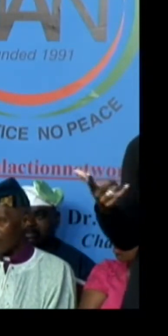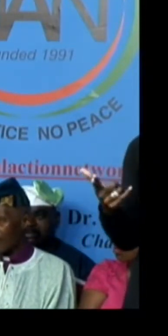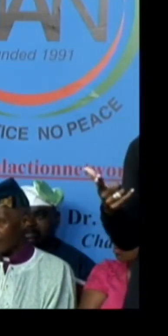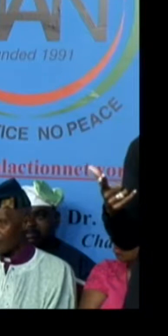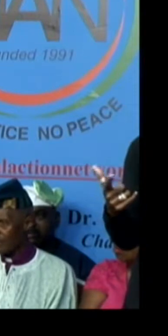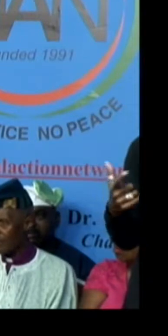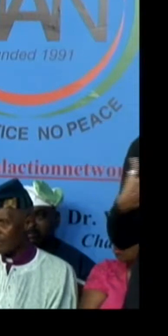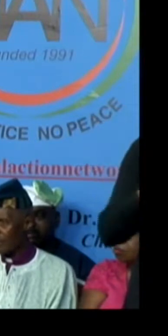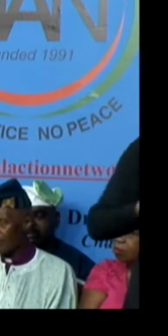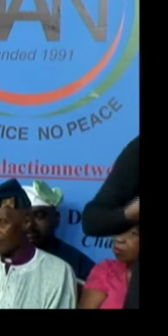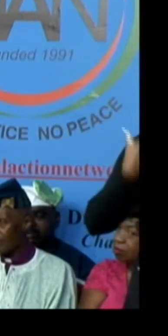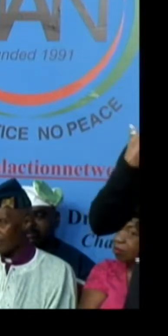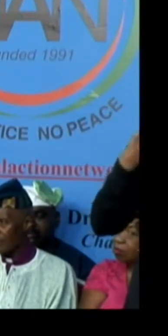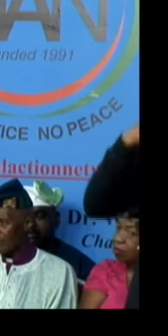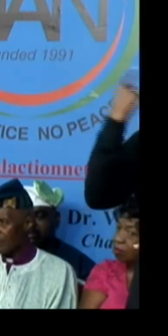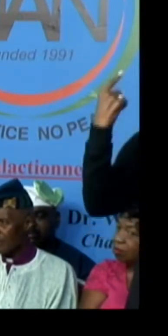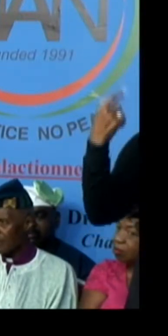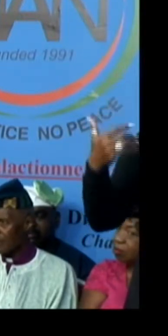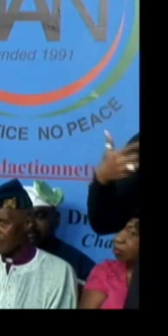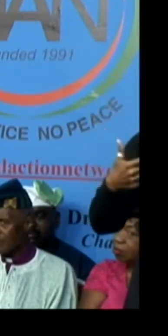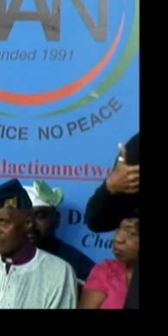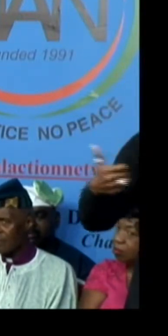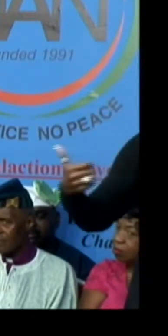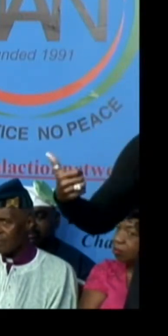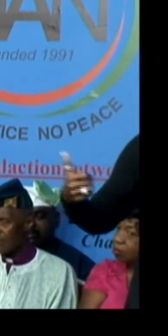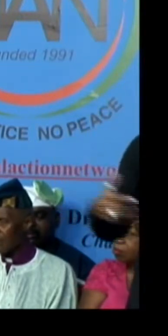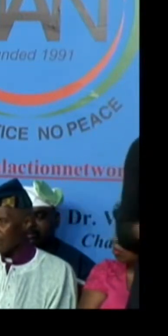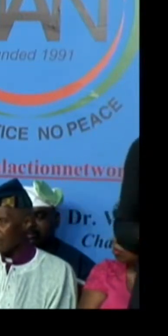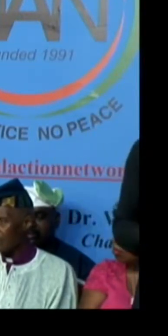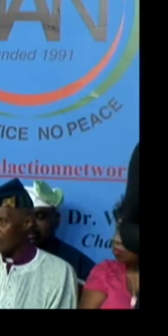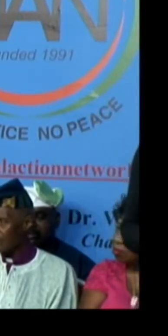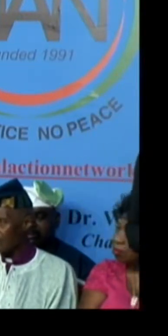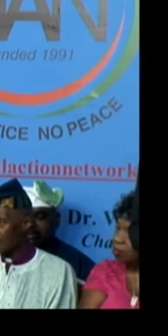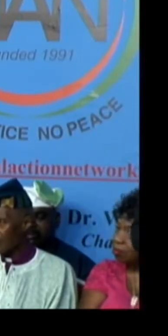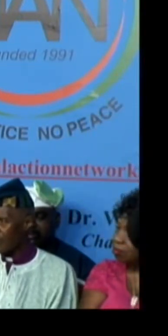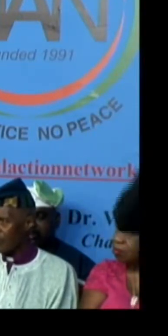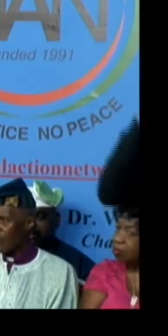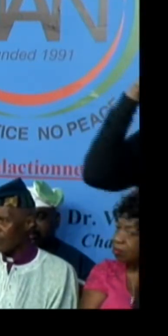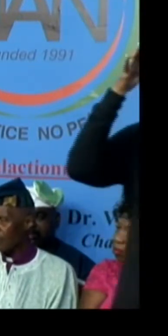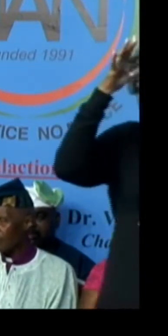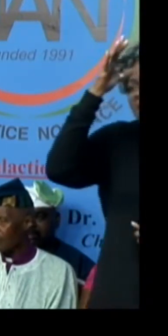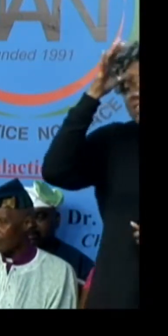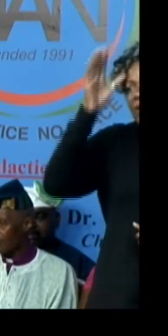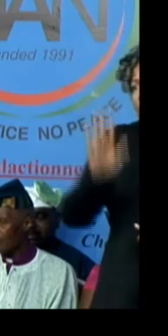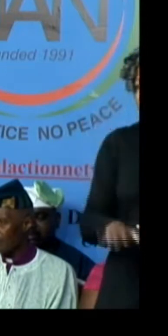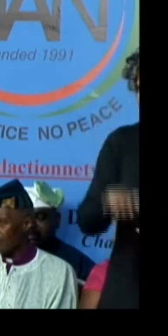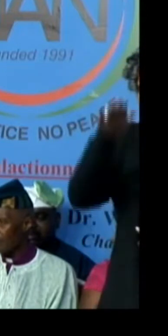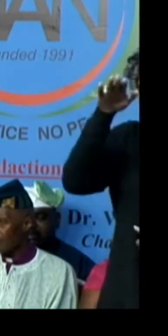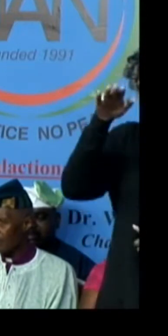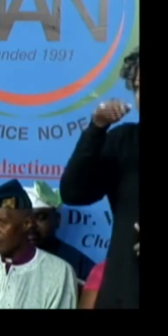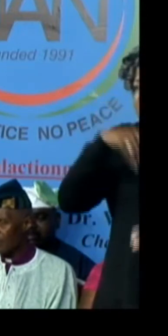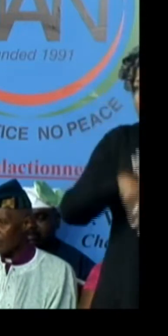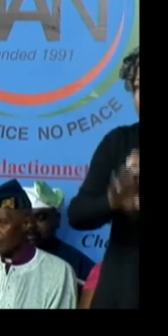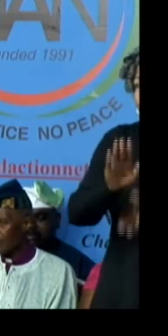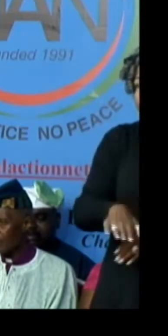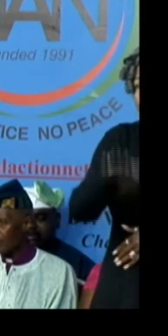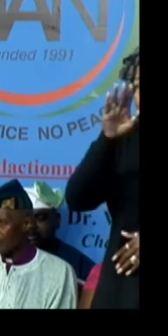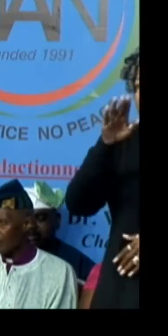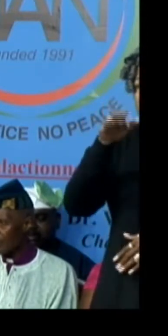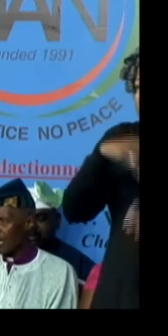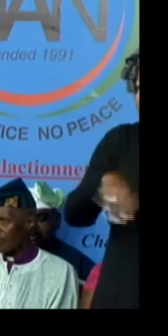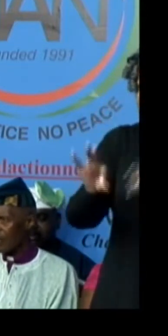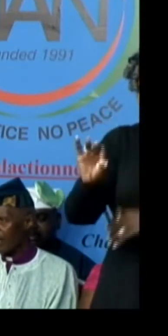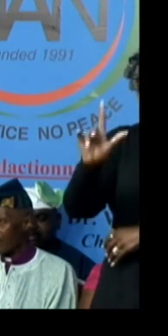segregation. My father came from Wabasso, Florida for the same thing. There was a migration of